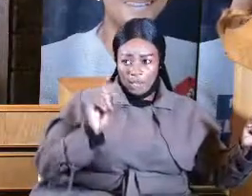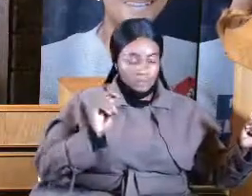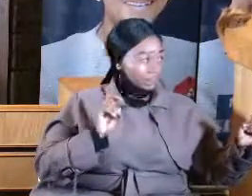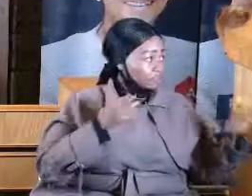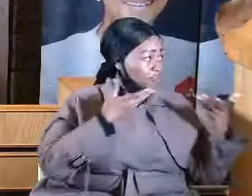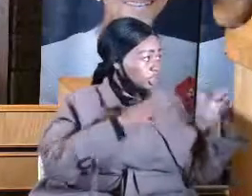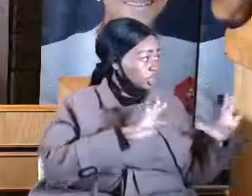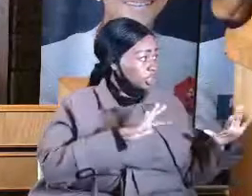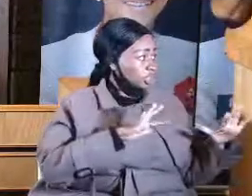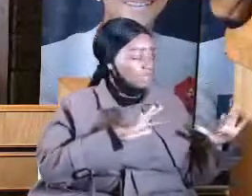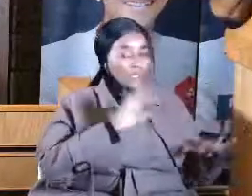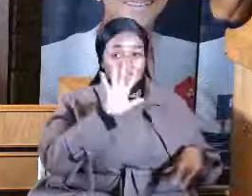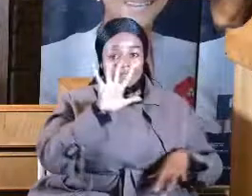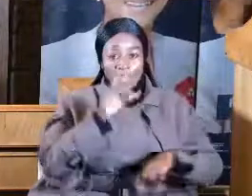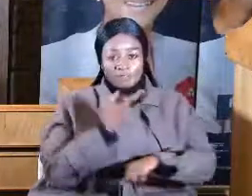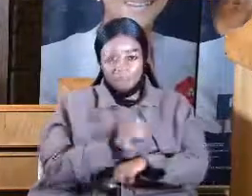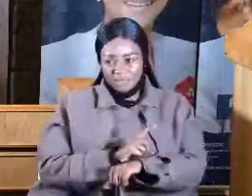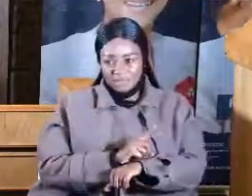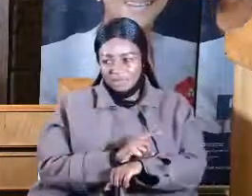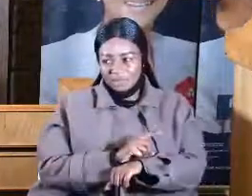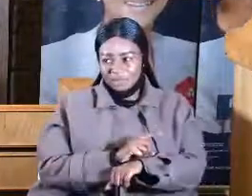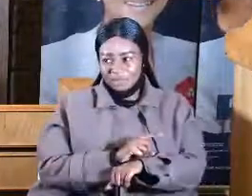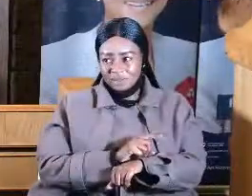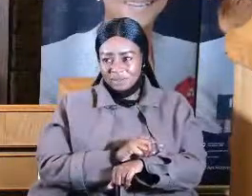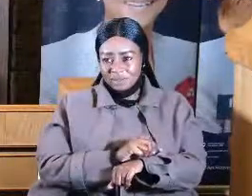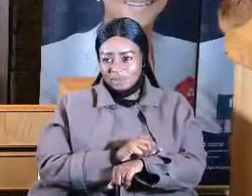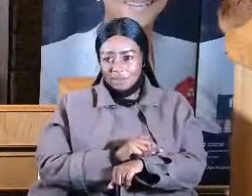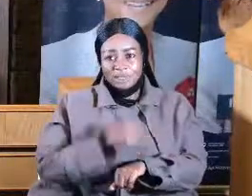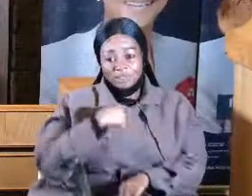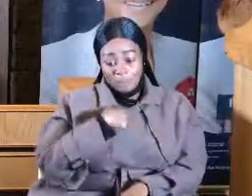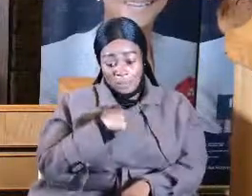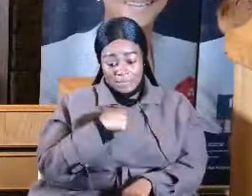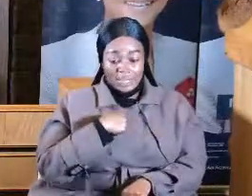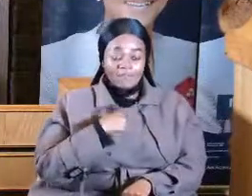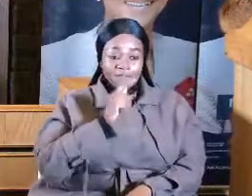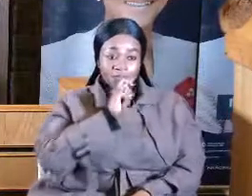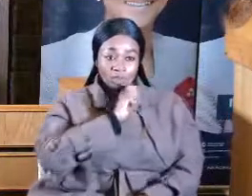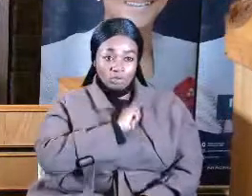Boyson. 5 minutes. Actually, the break is for myself.